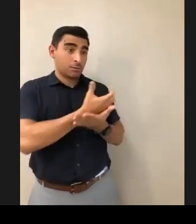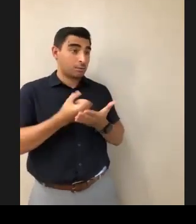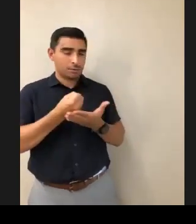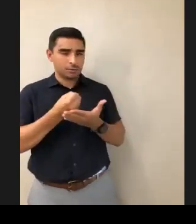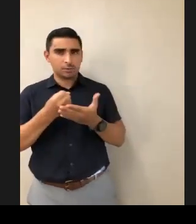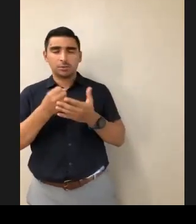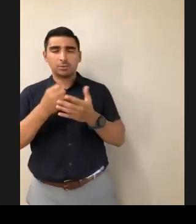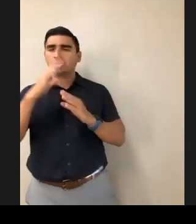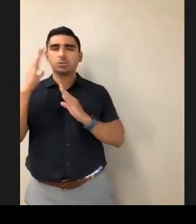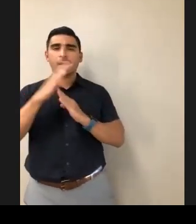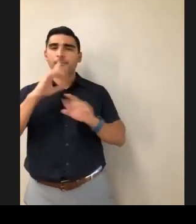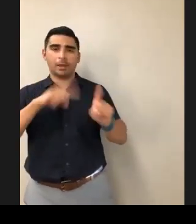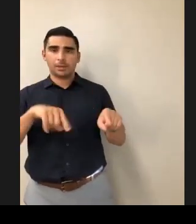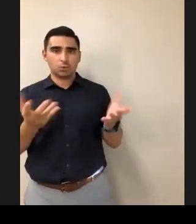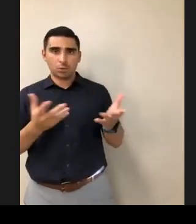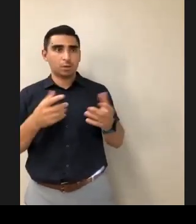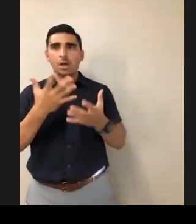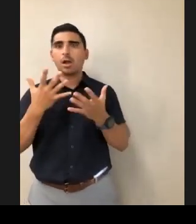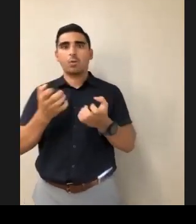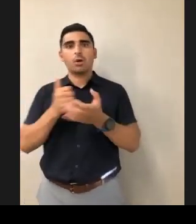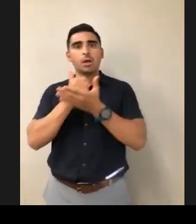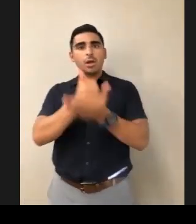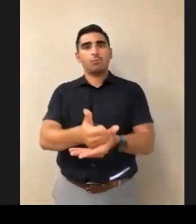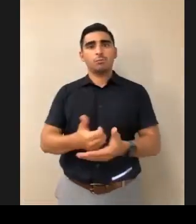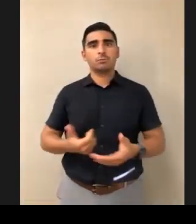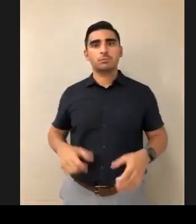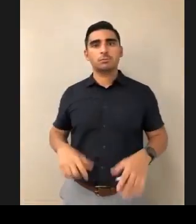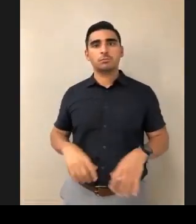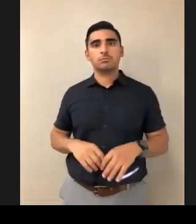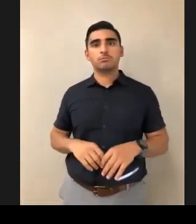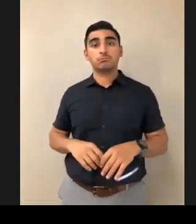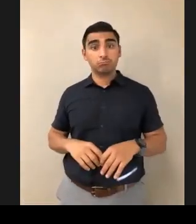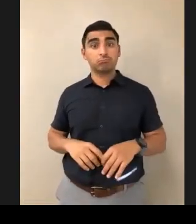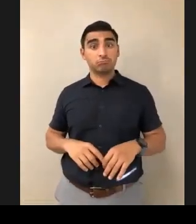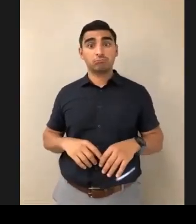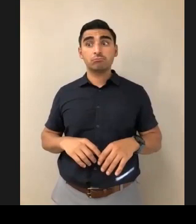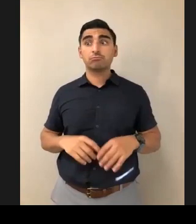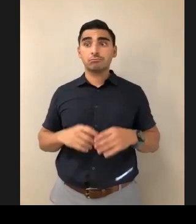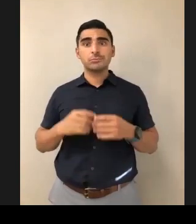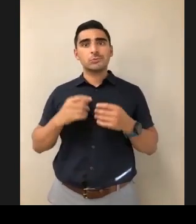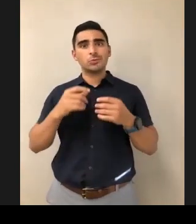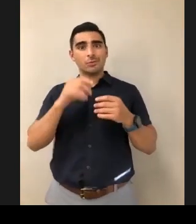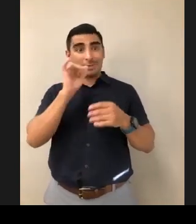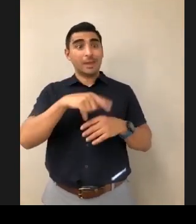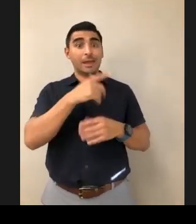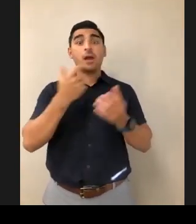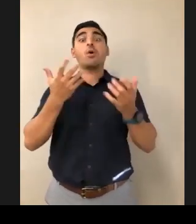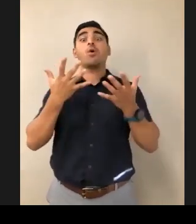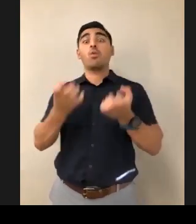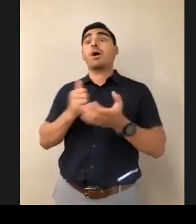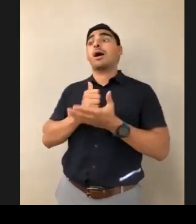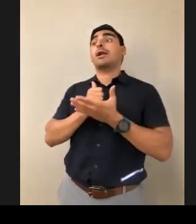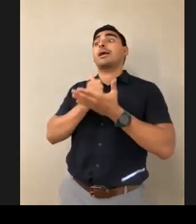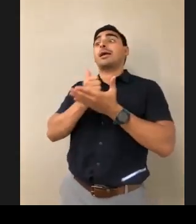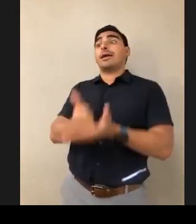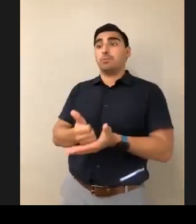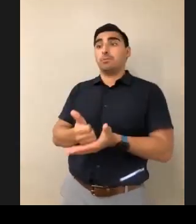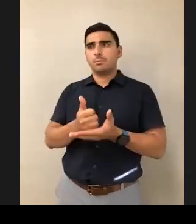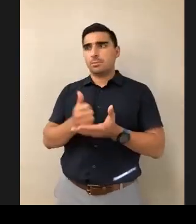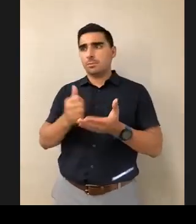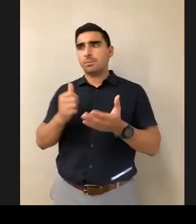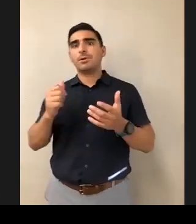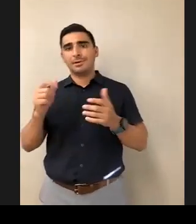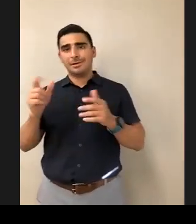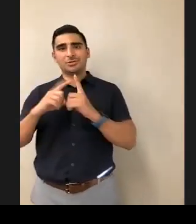help. And I think that departments need to tap into that desire to be helpful that initially